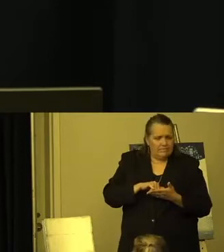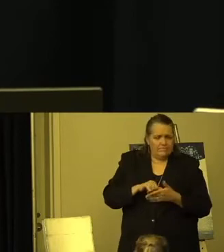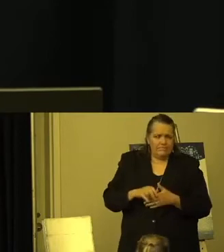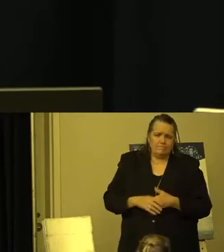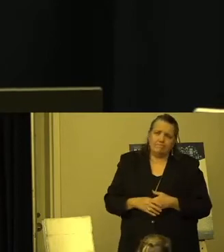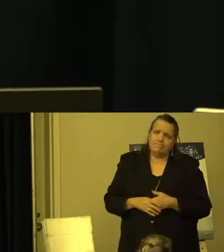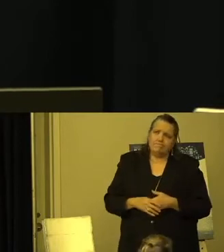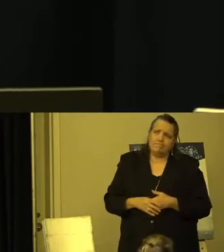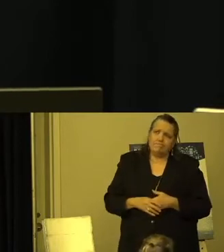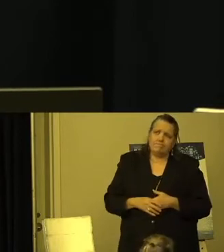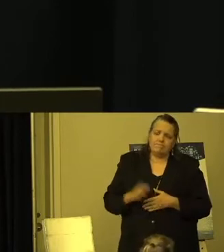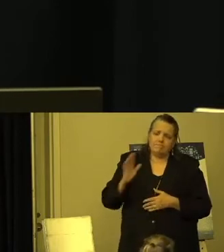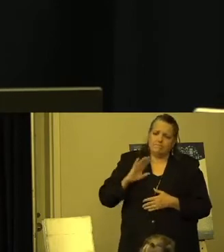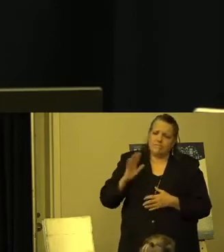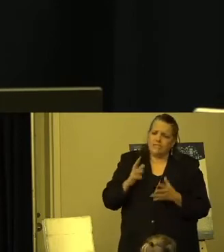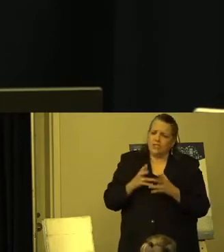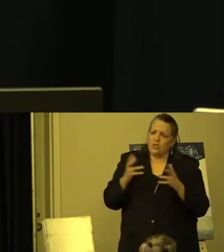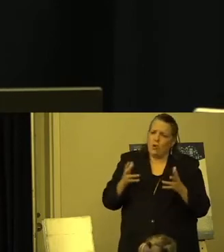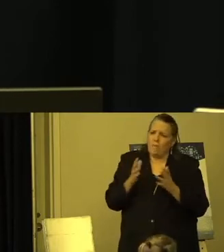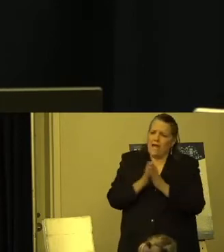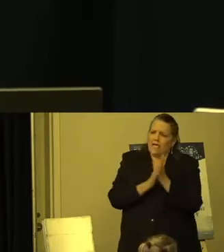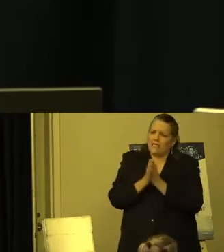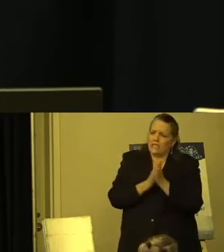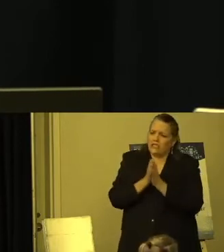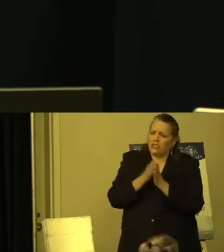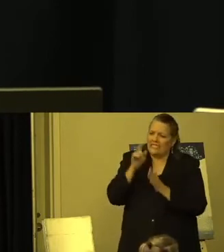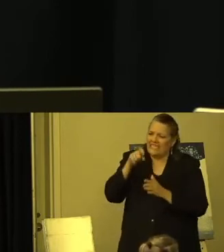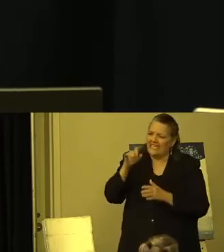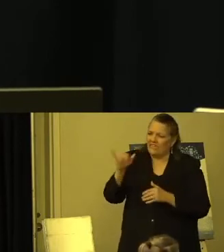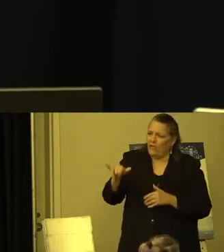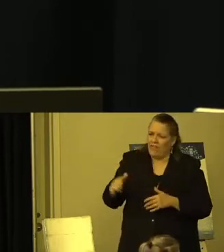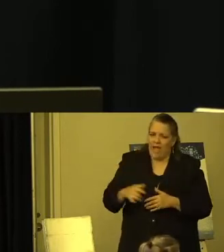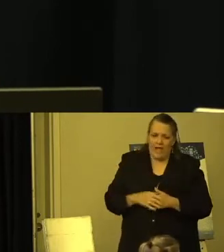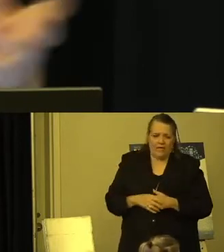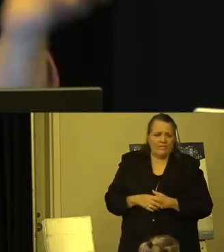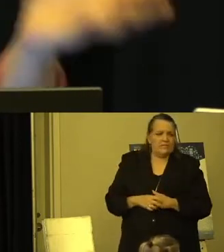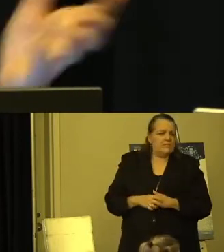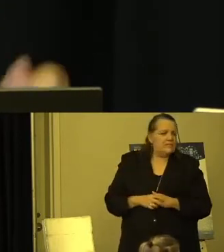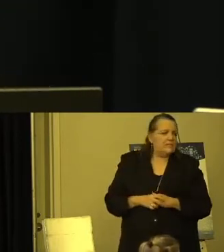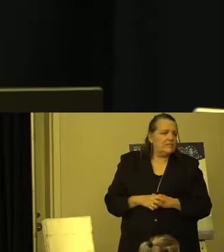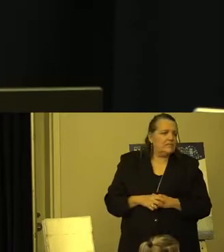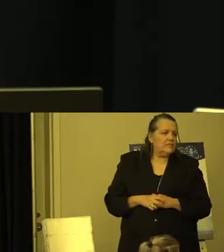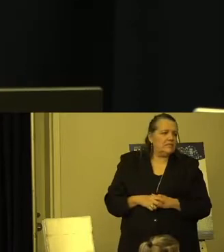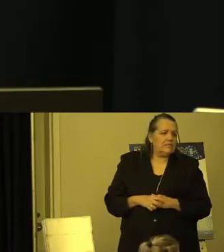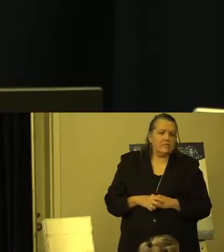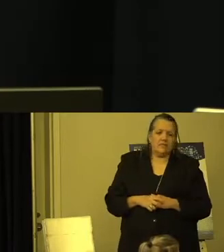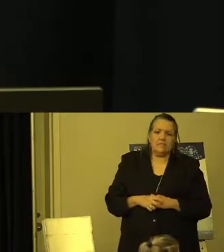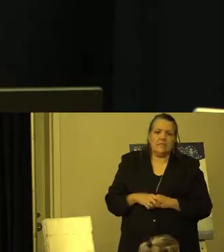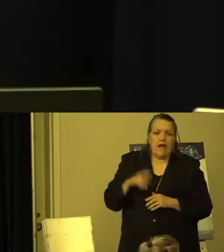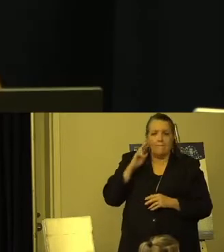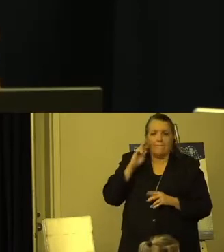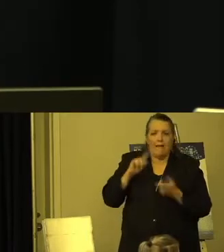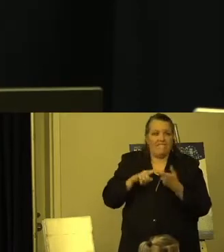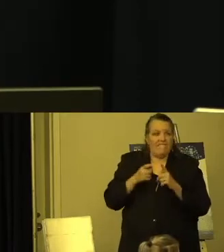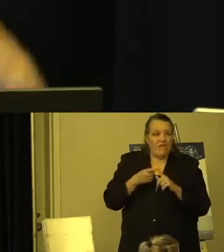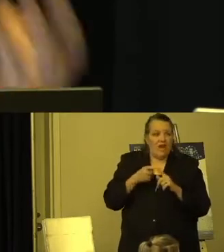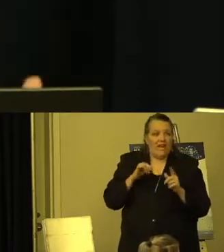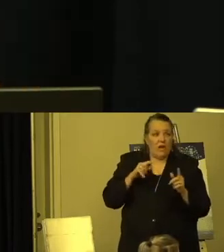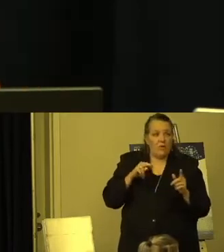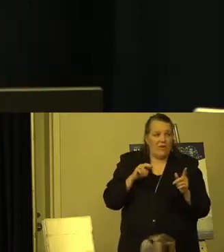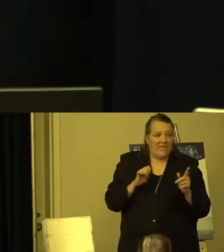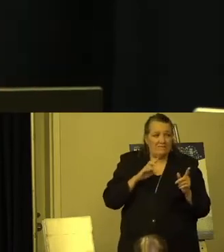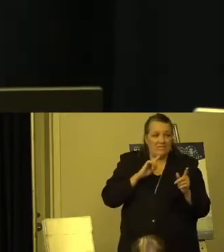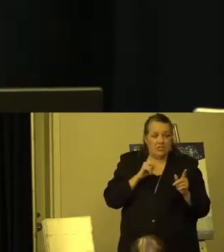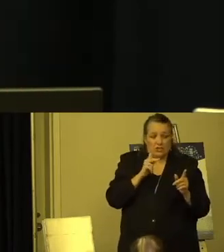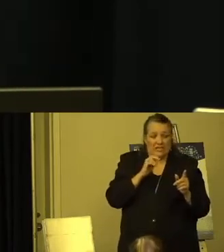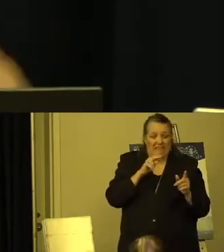much appetite and so much need for this and to be taken up. And I'm looking at my friend Irene in the back of the room, who's making sure that Kenya